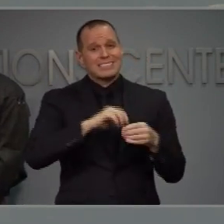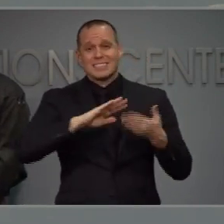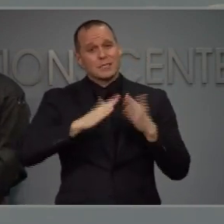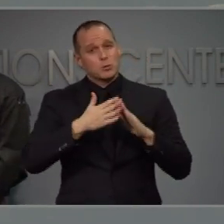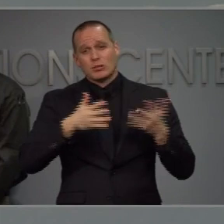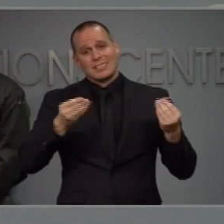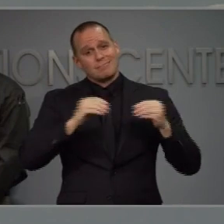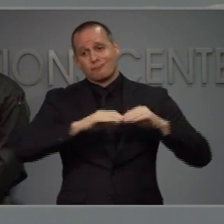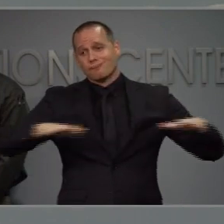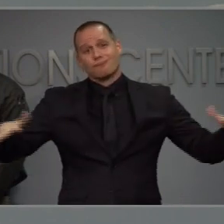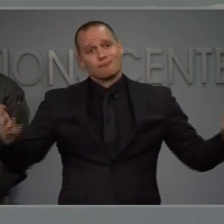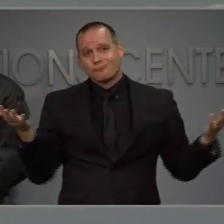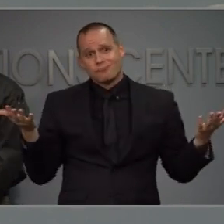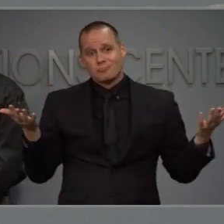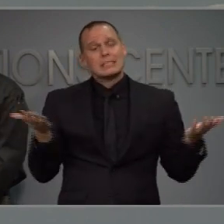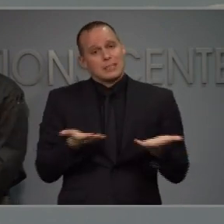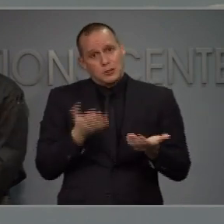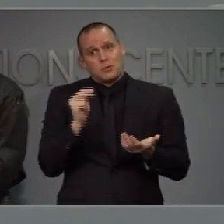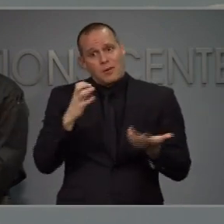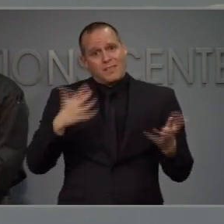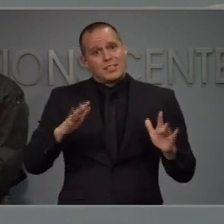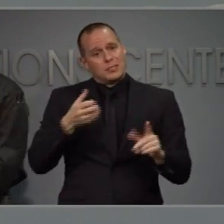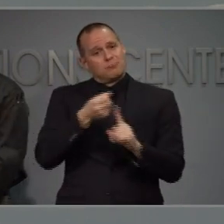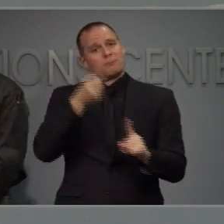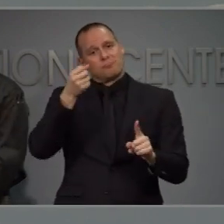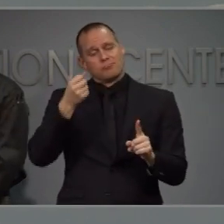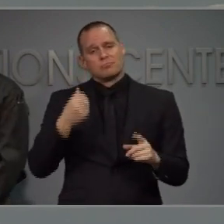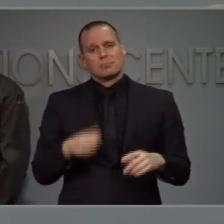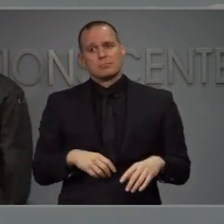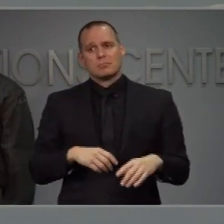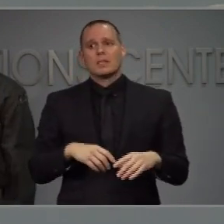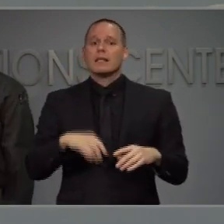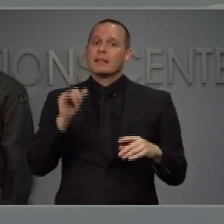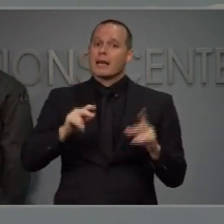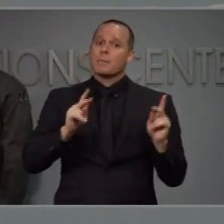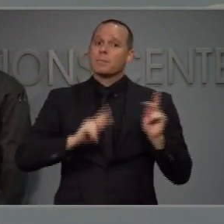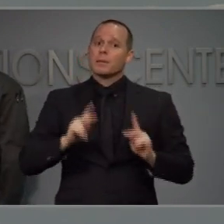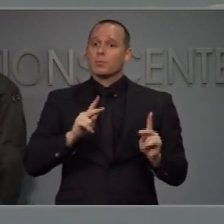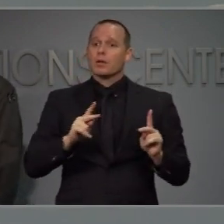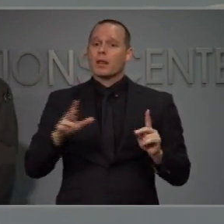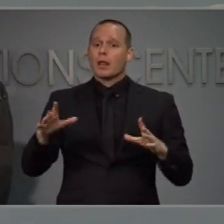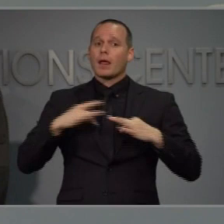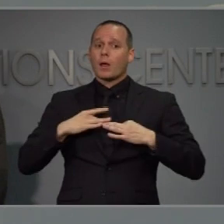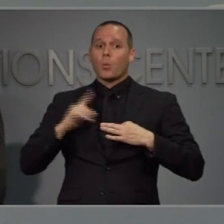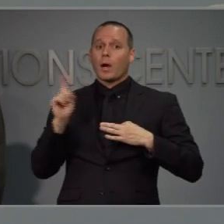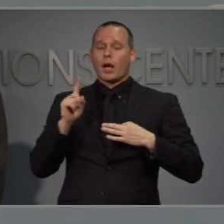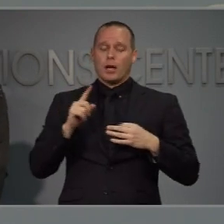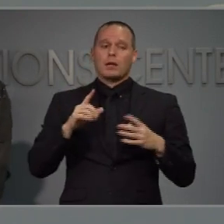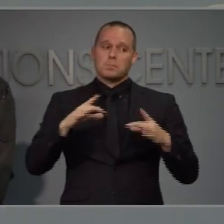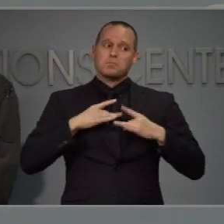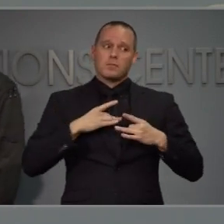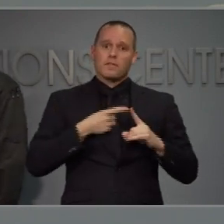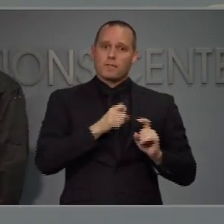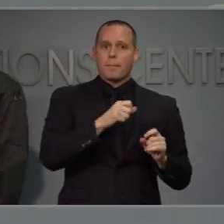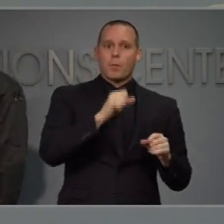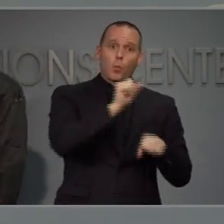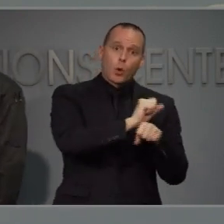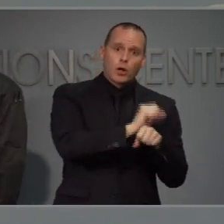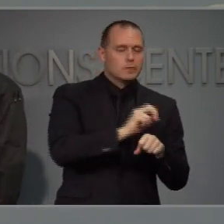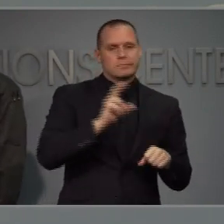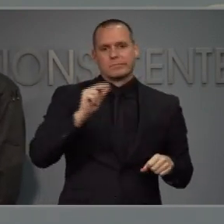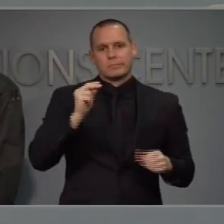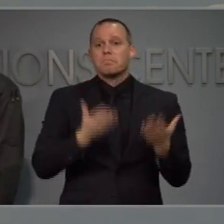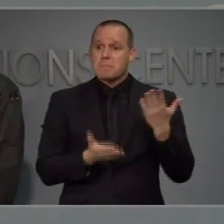It's here in North Carolina. And so likely folks are picking this up, not necessarily at the plant, but potentially at home and in